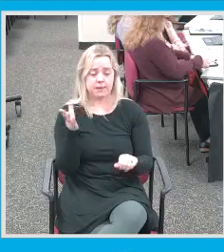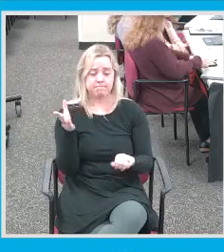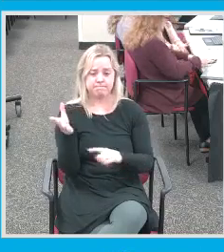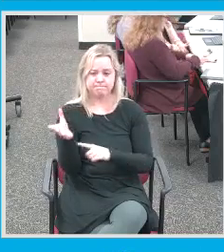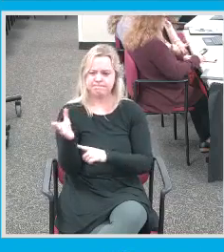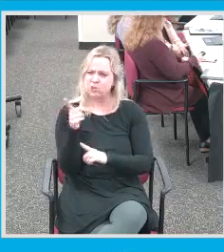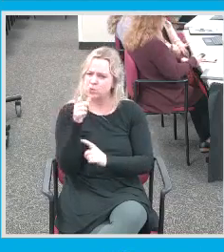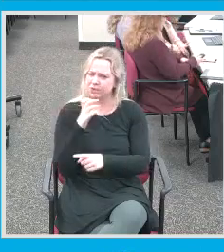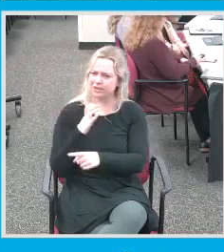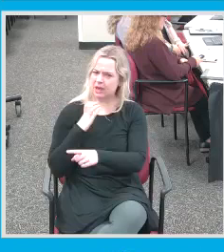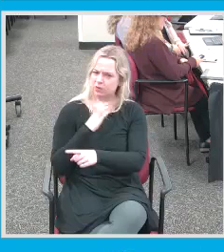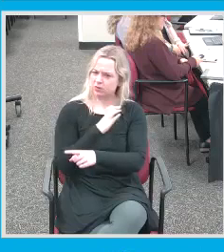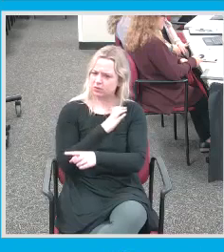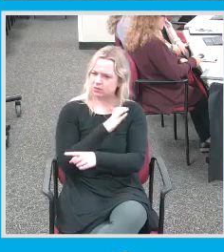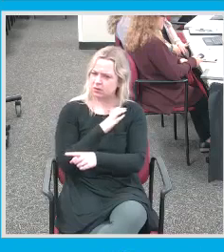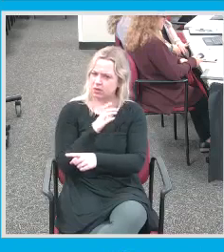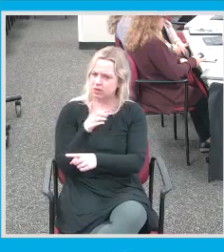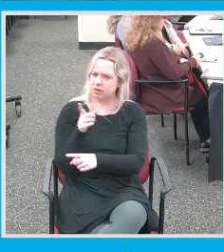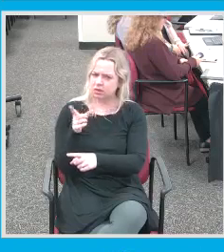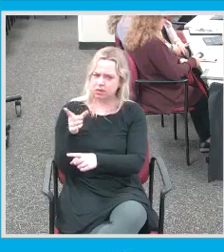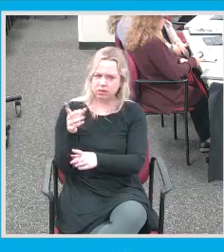who's the council member that you were speaking of?